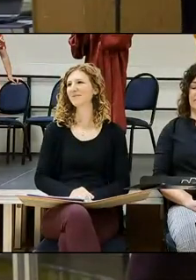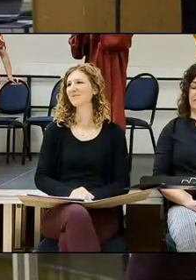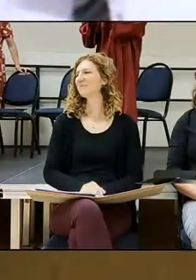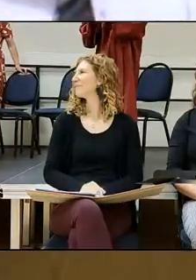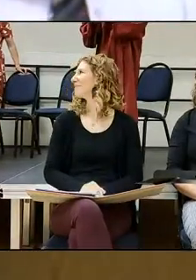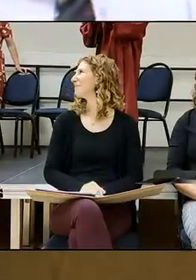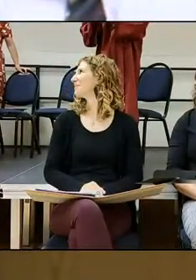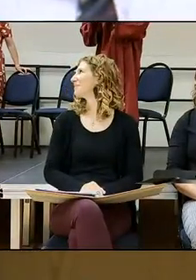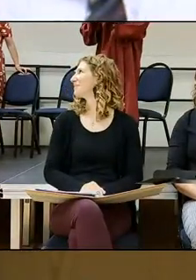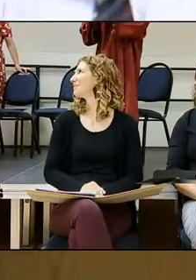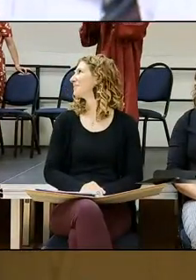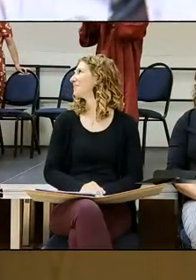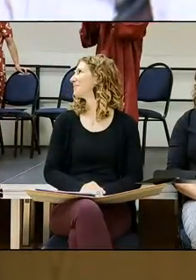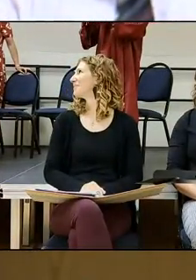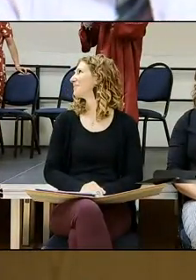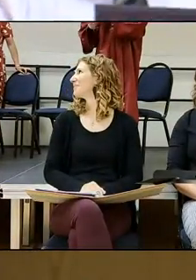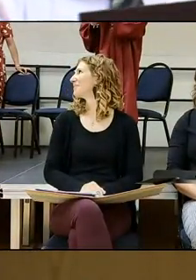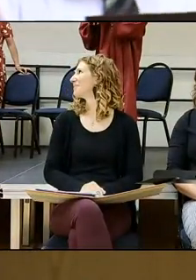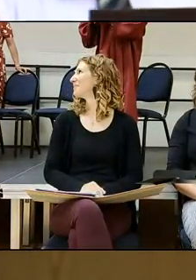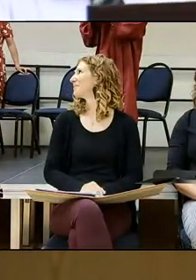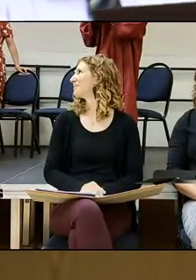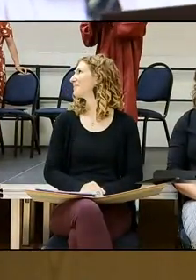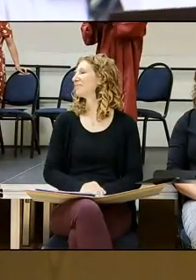diploma and holds it in her hands.